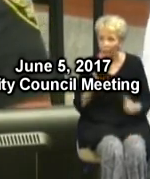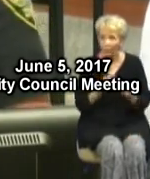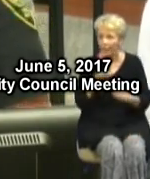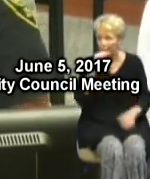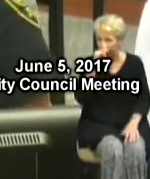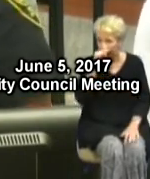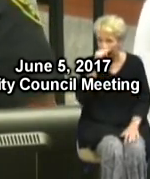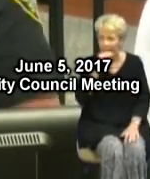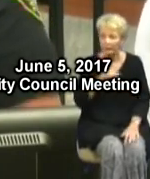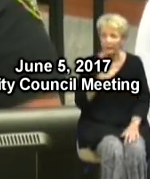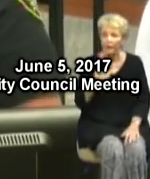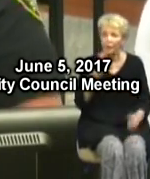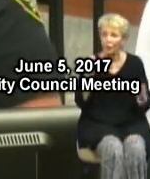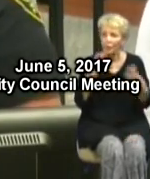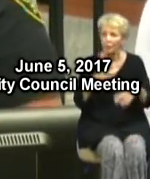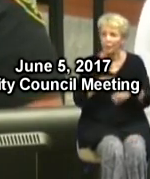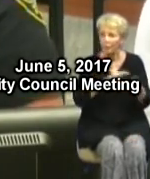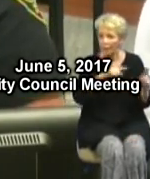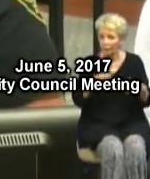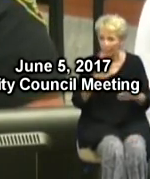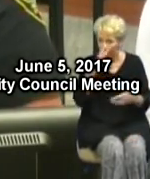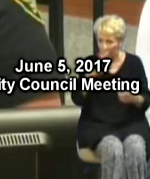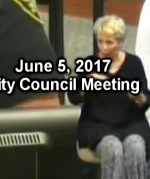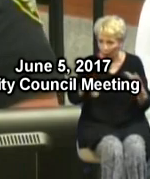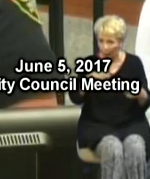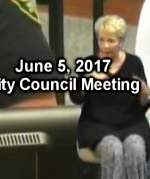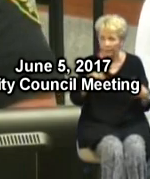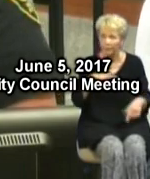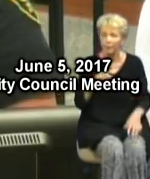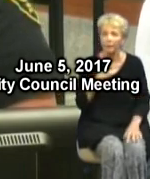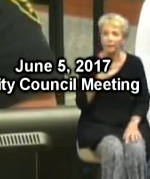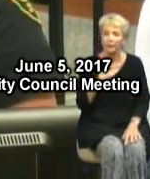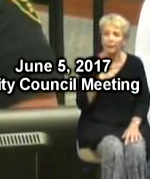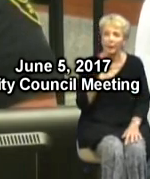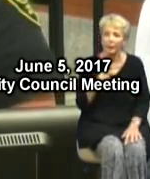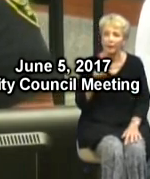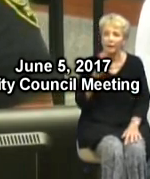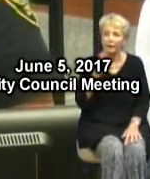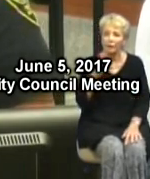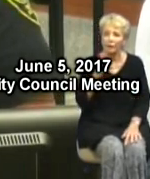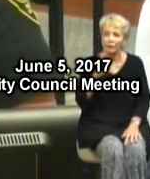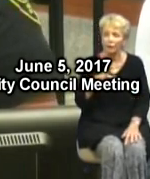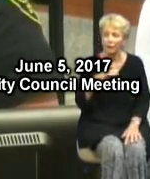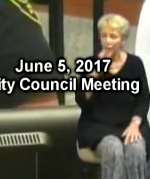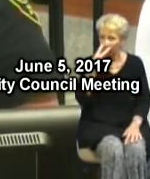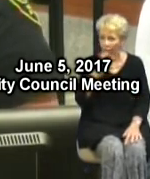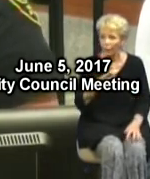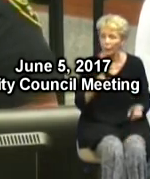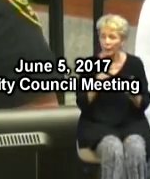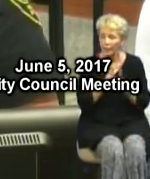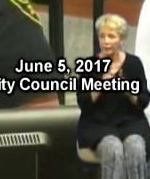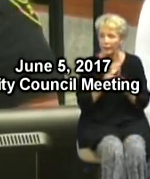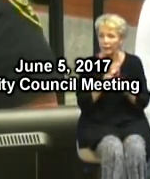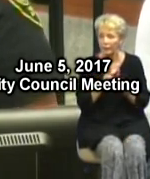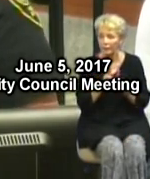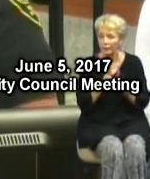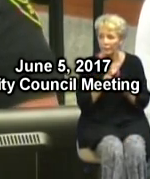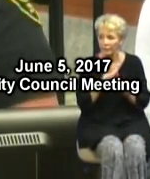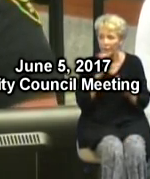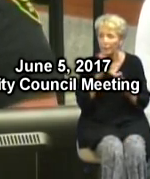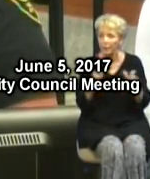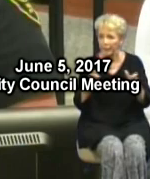kids. Numerous times we come in here and seen you guys. Shrek was a huge asset and is definitely a huge